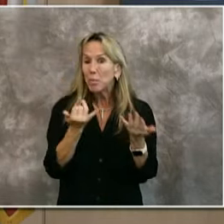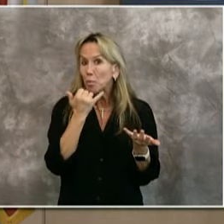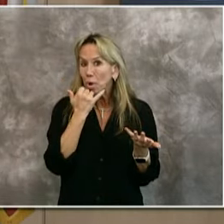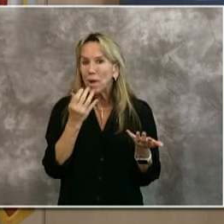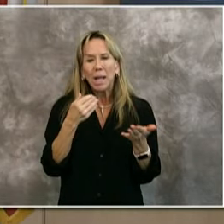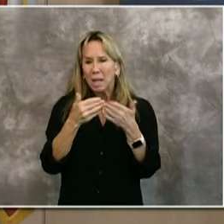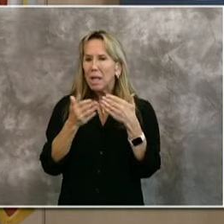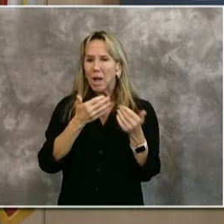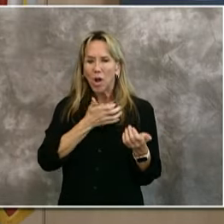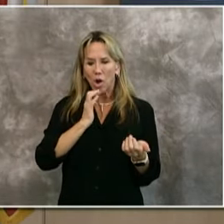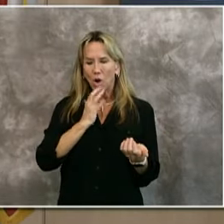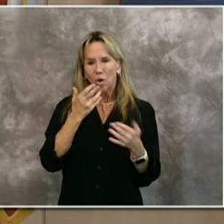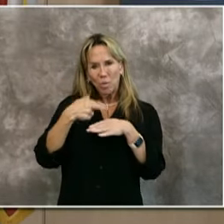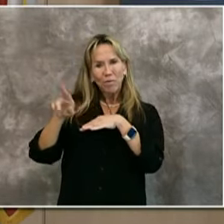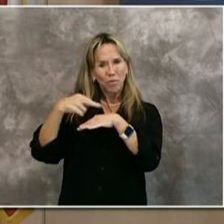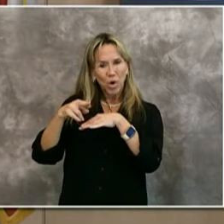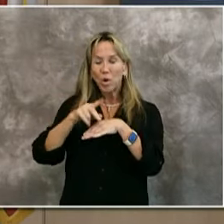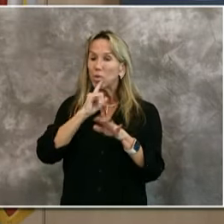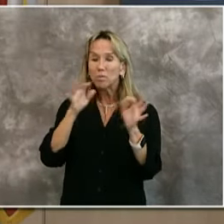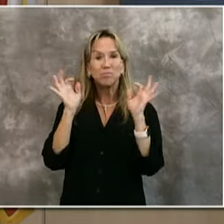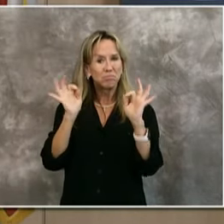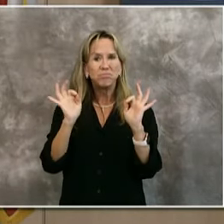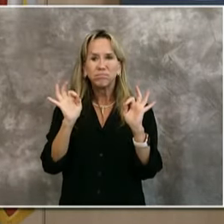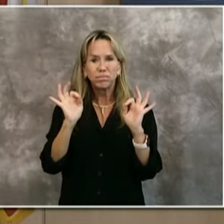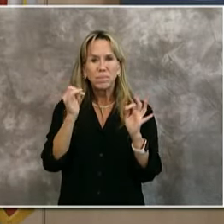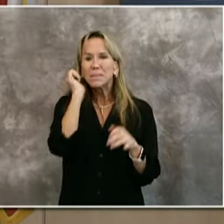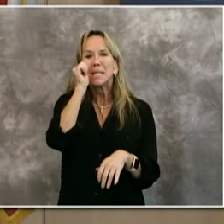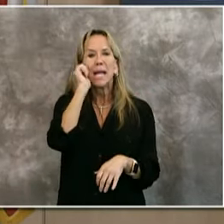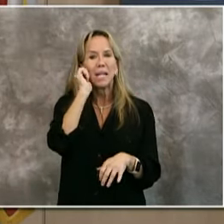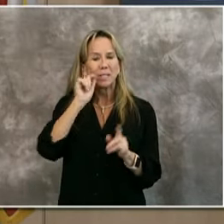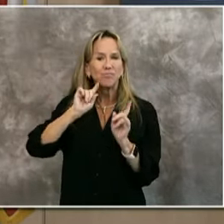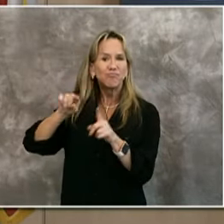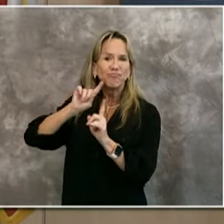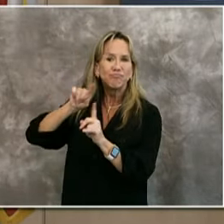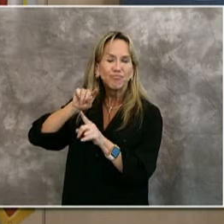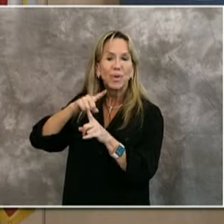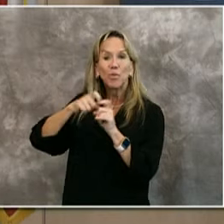quite excellent, we have been getting daily reports, for example,